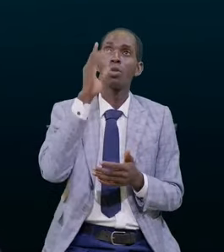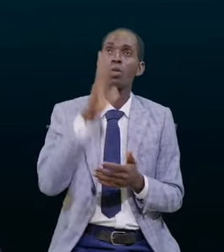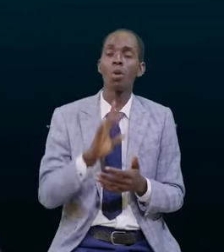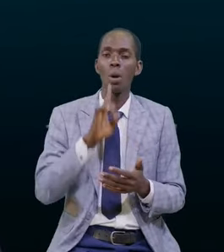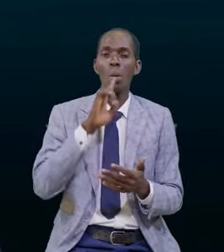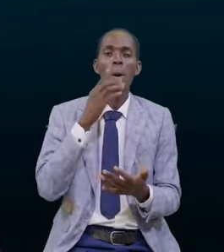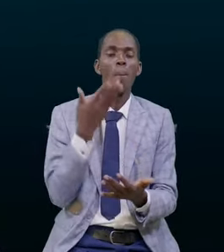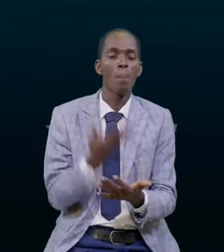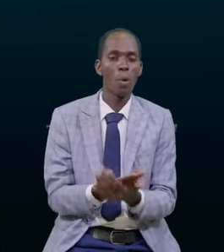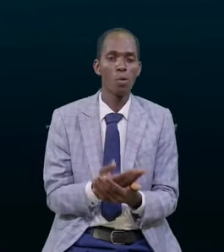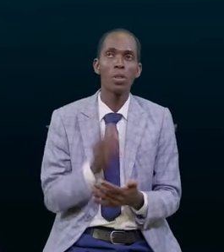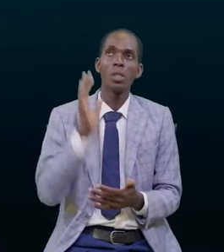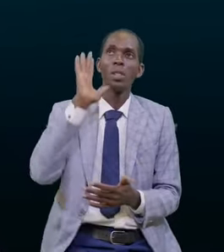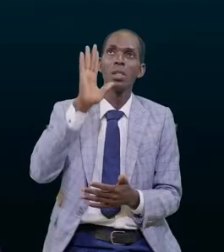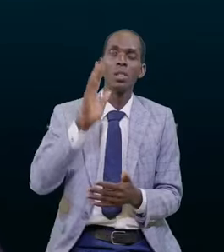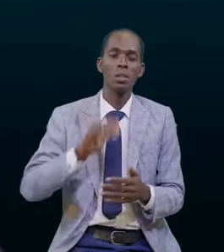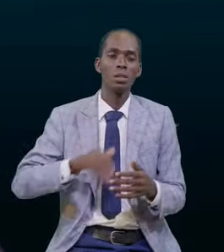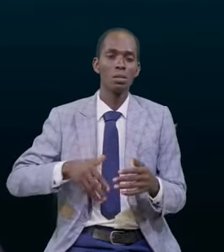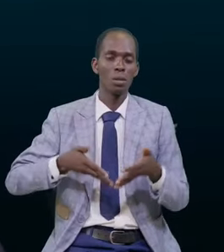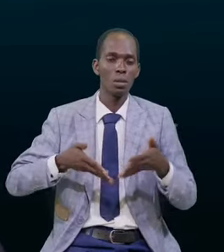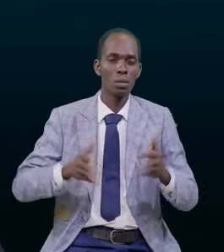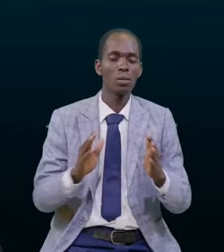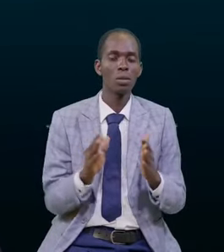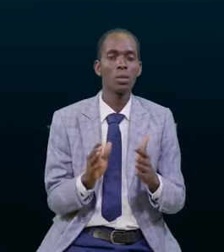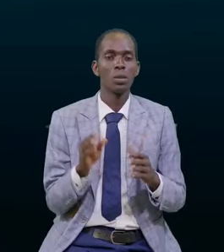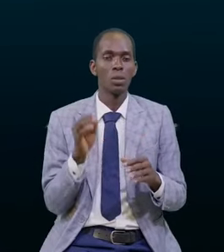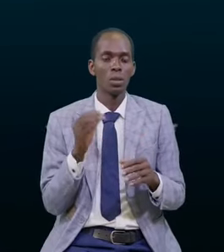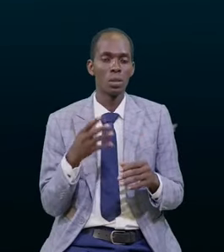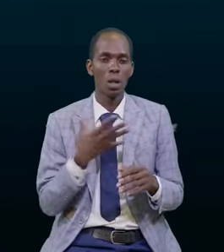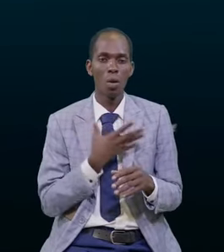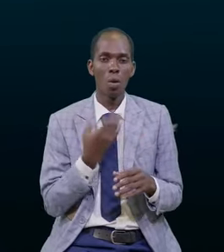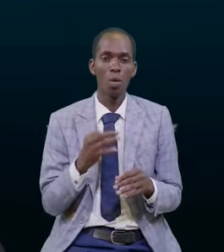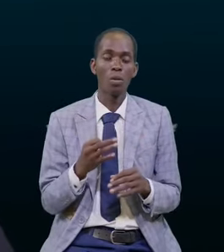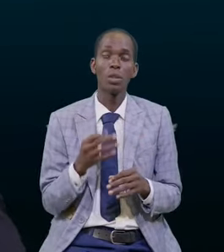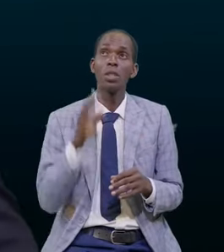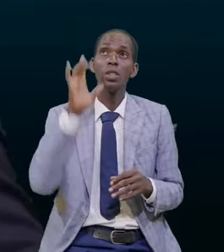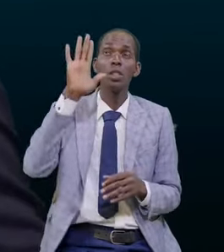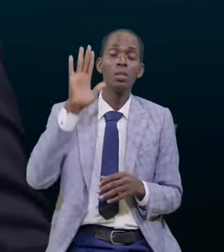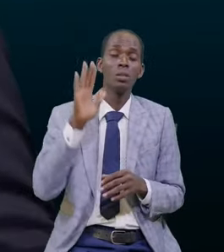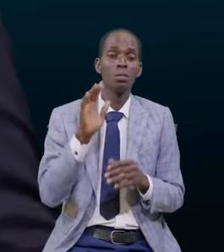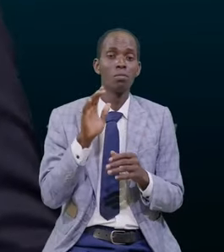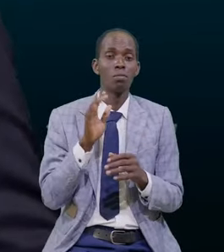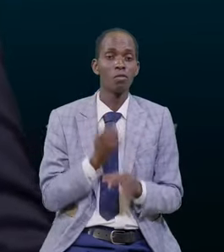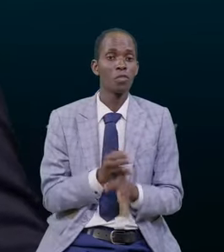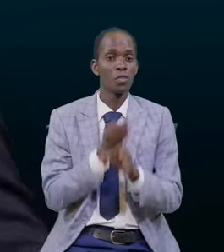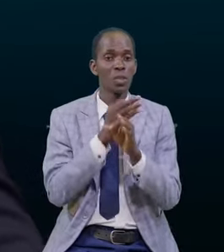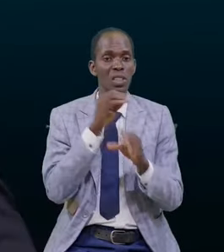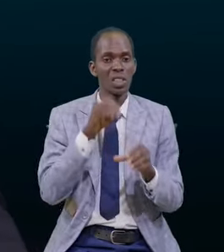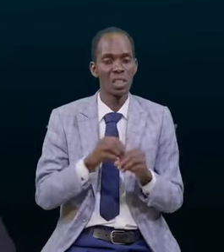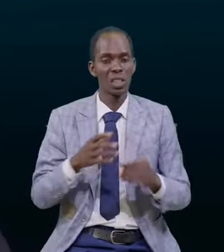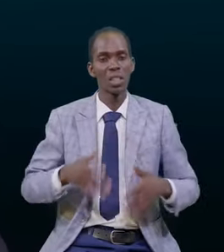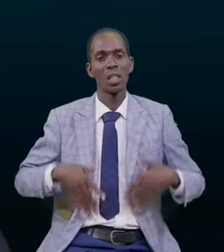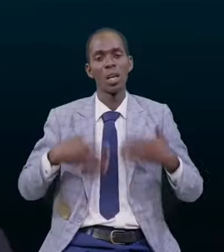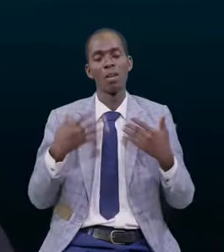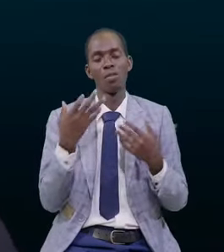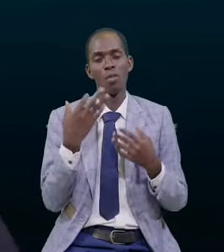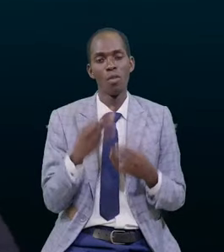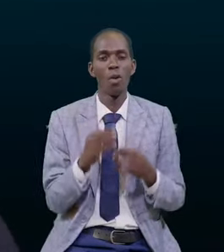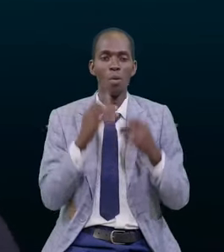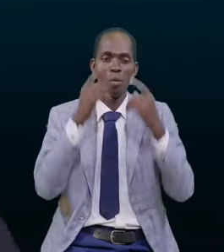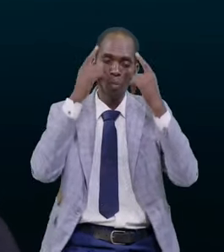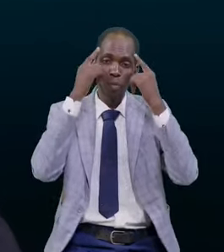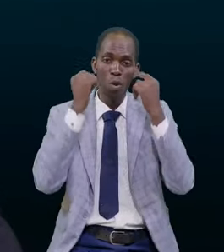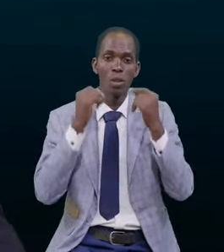you what a challenge to me that whatever God has appointed us given us to do that we make sure that we are